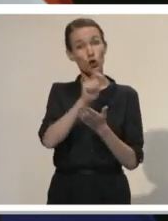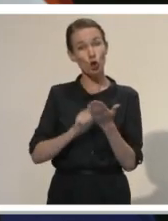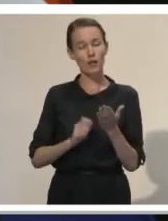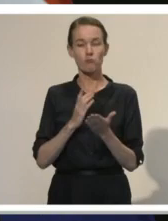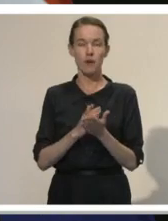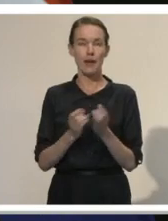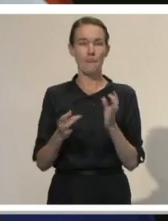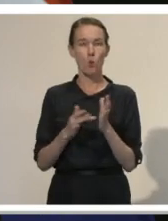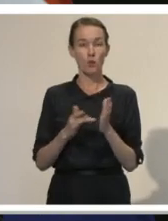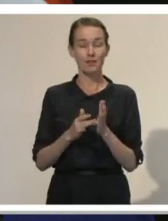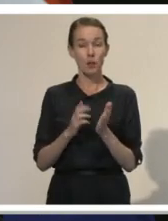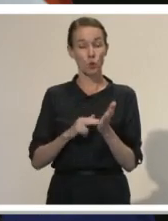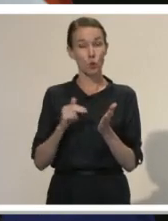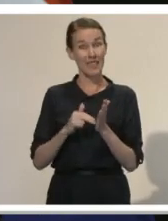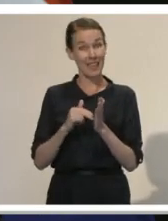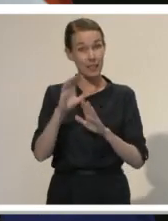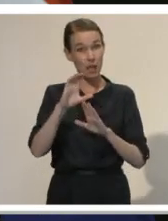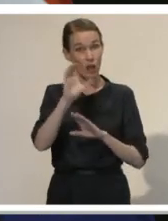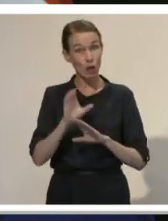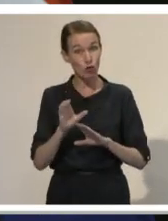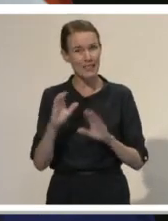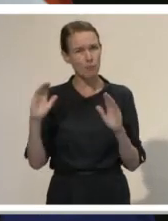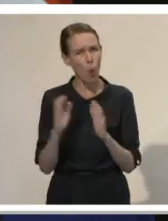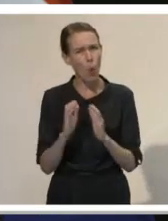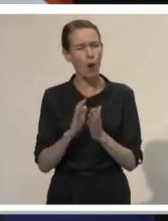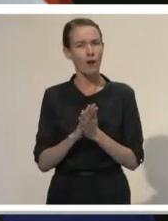important. We're a small country, and even though I think